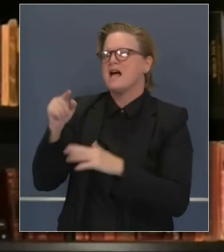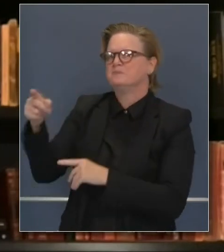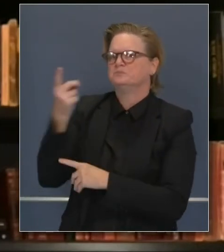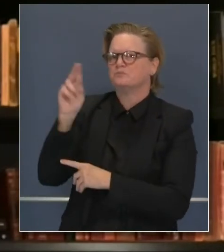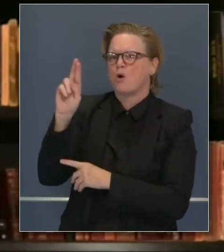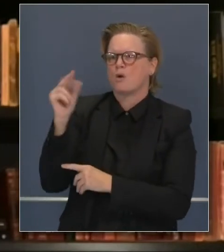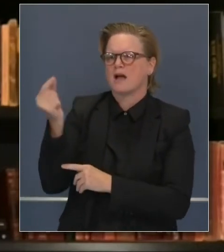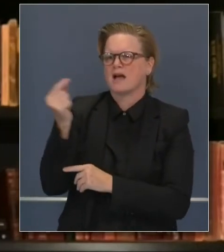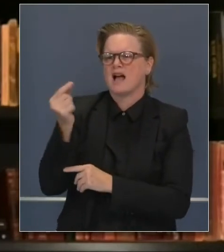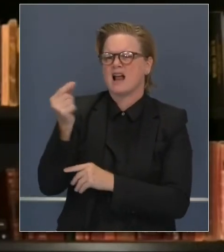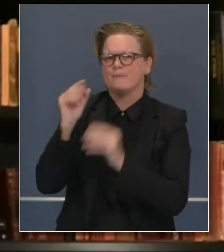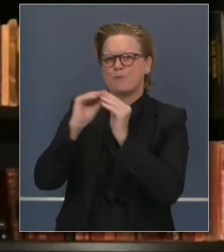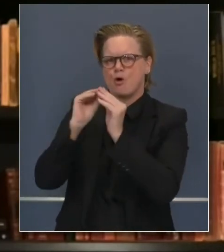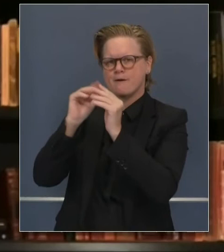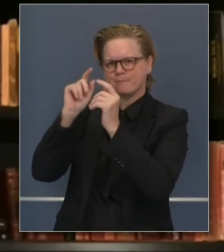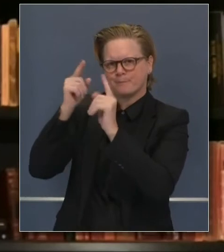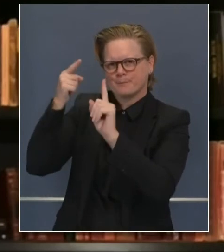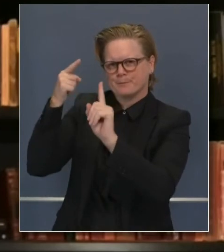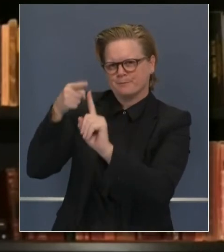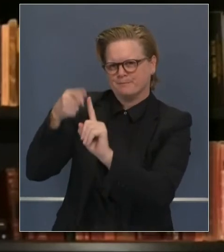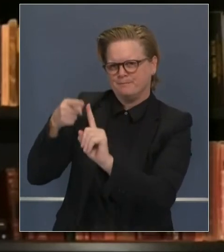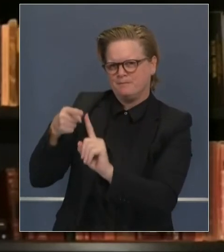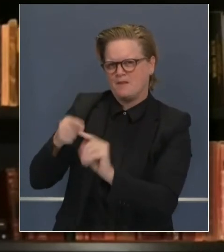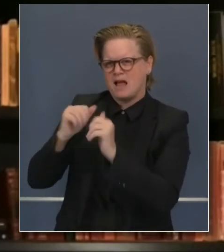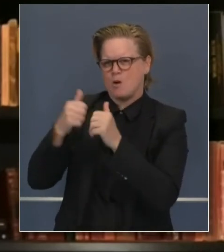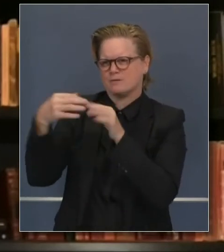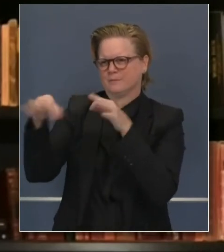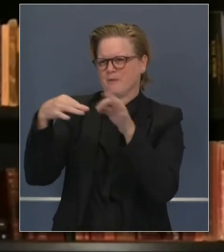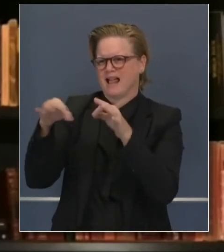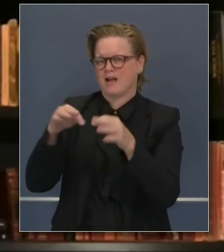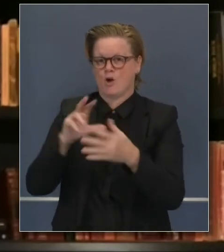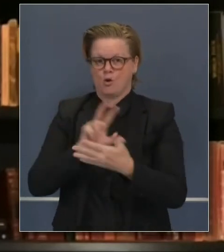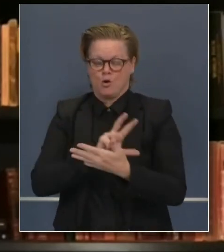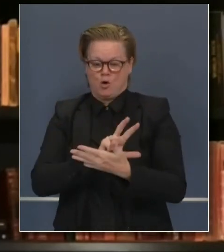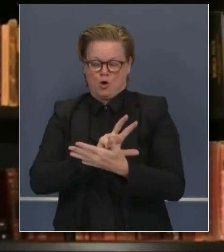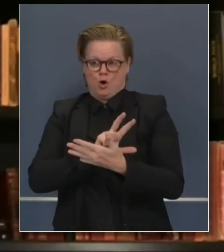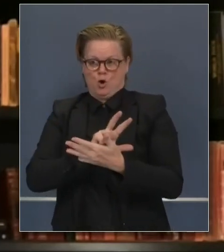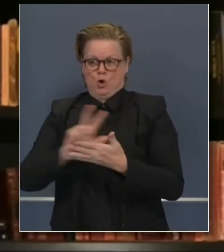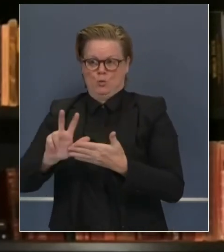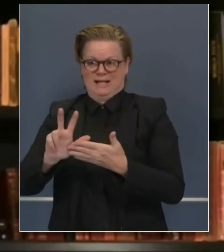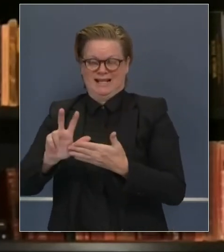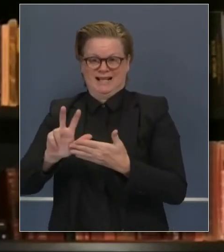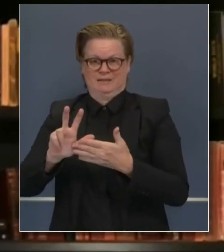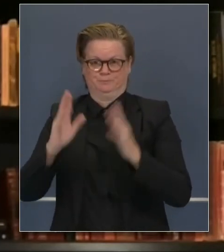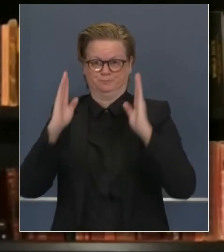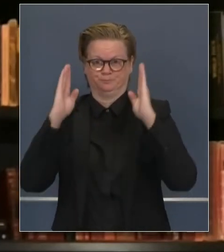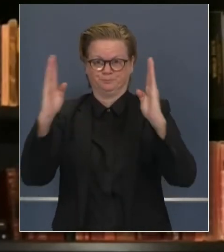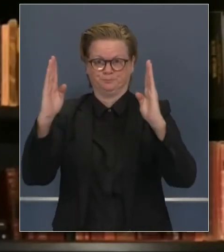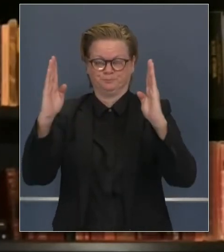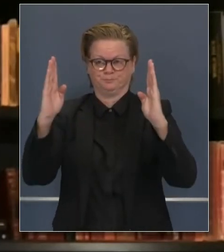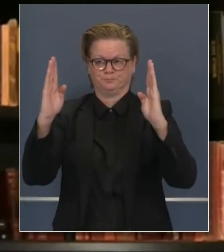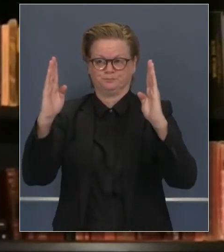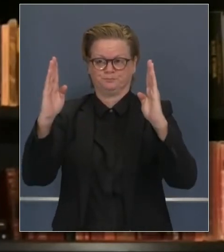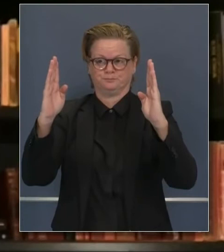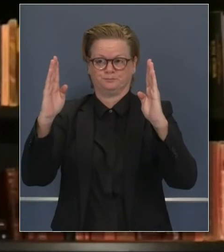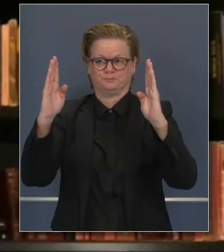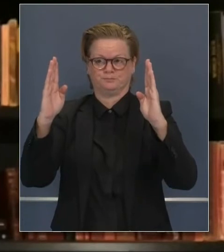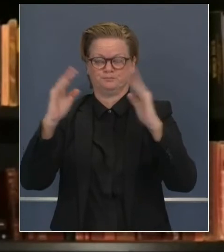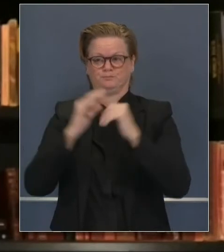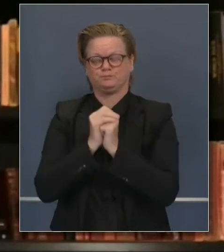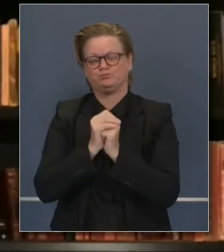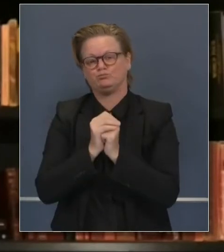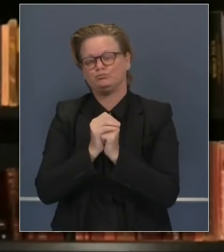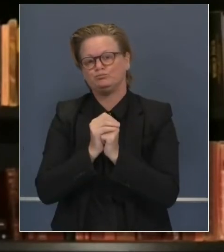this 3-week period. We also will be talking, and you'll hear from Dr. Galley in a moment ago, that he'll also be